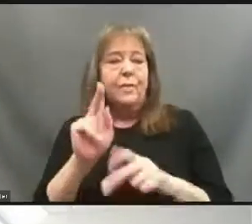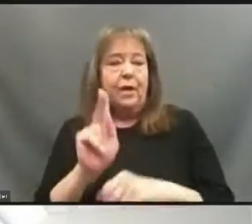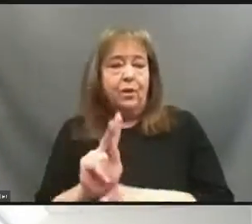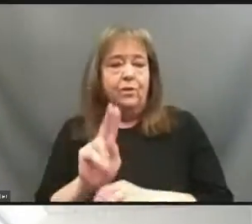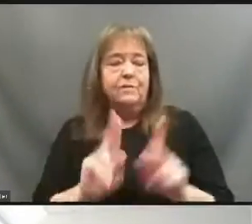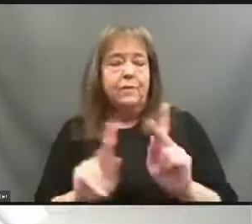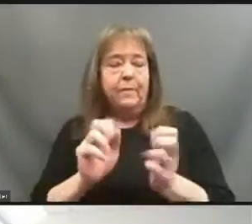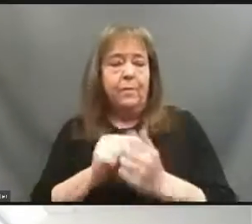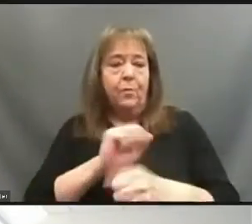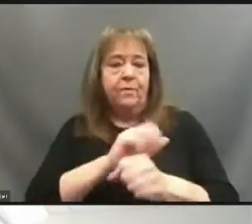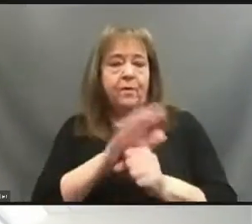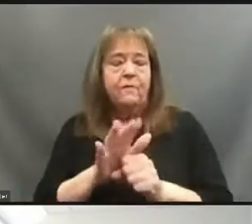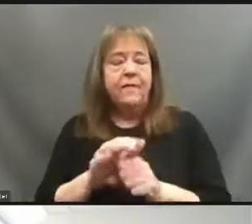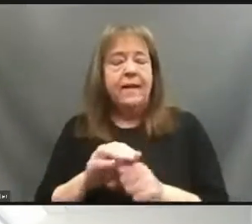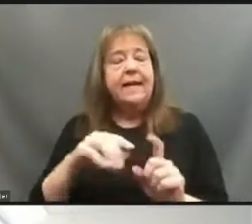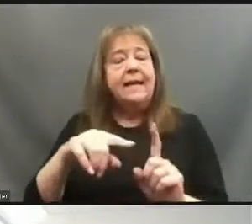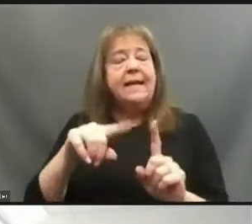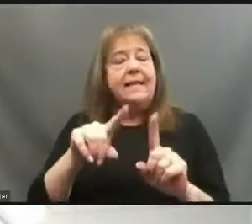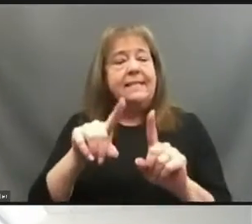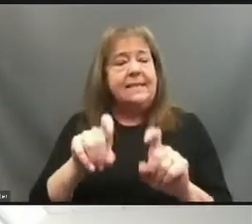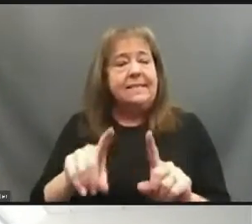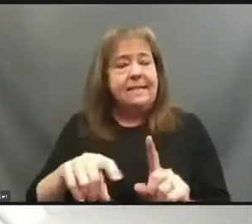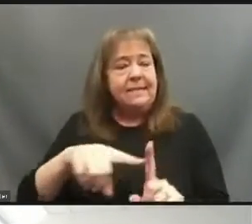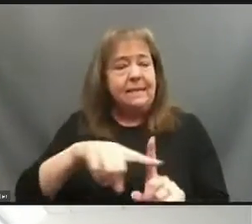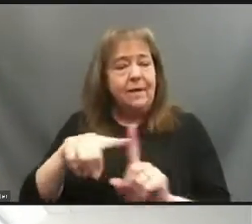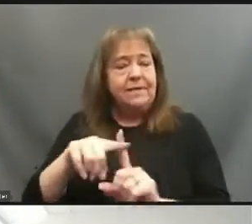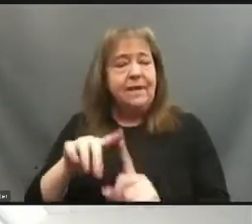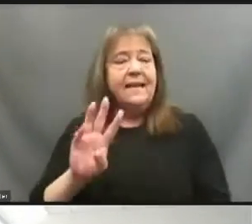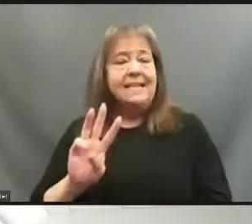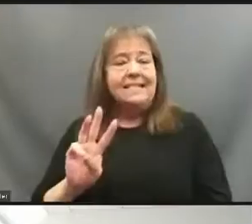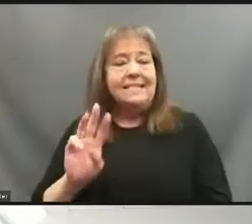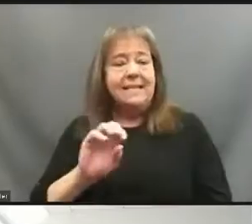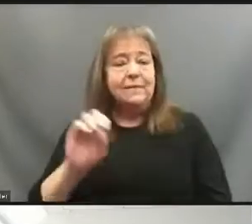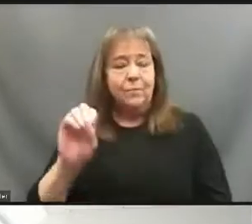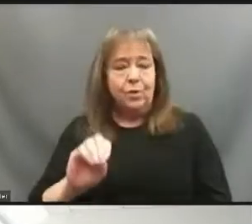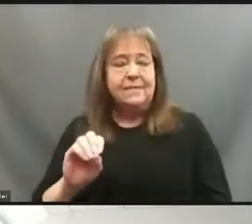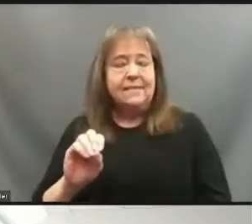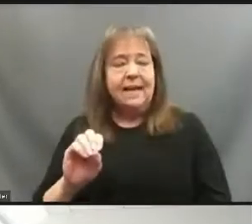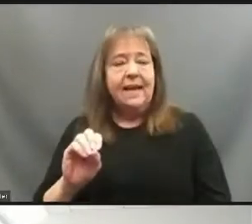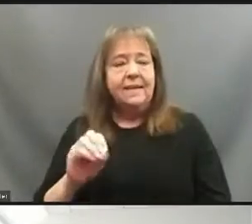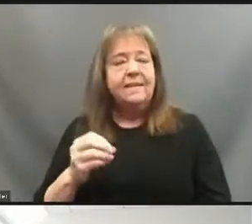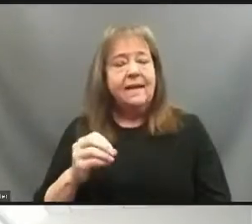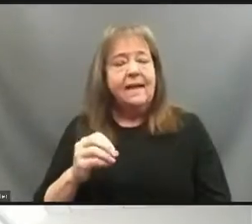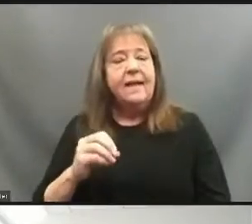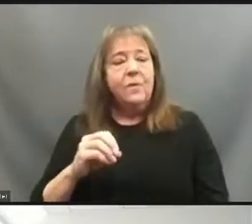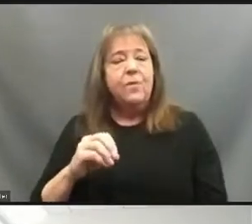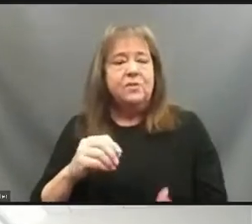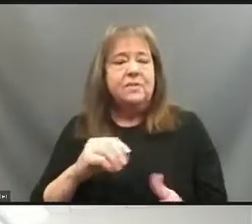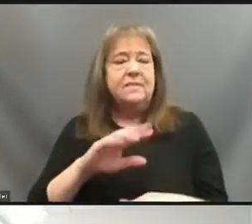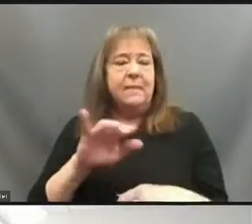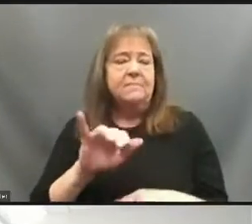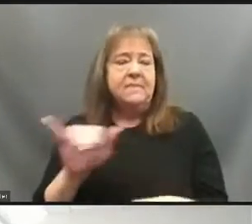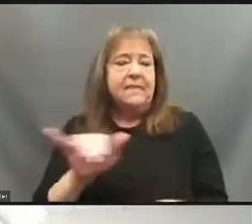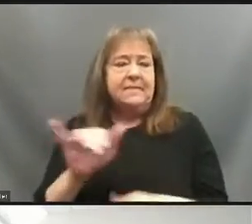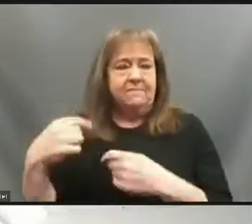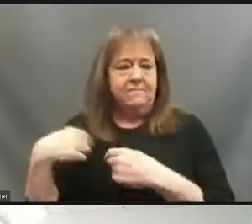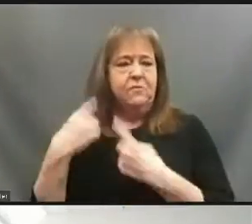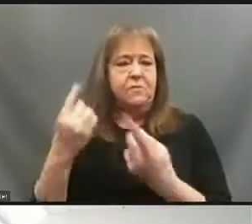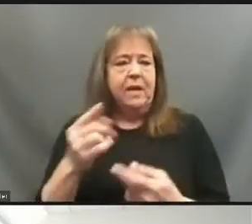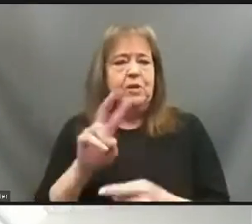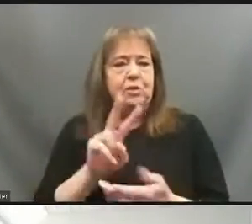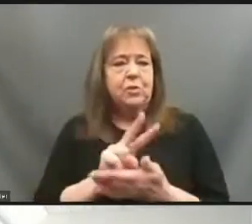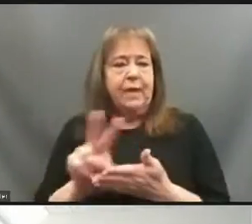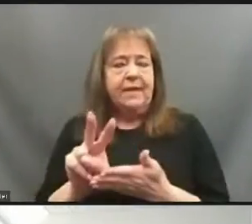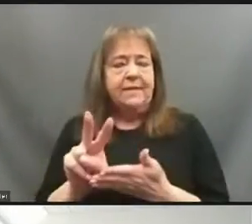testing positivity is about 6%, and it's been in the single digits over the past 2 weeks.